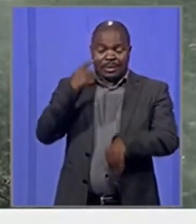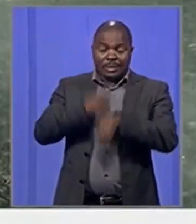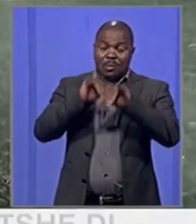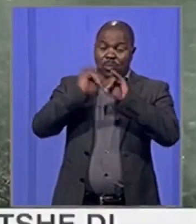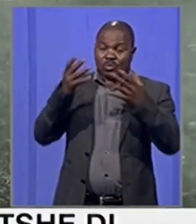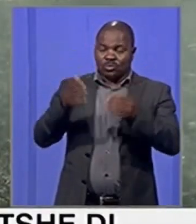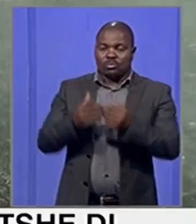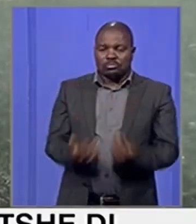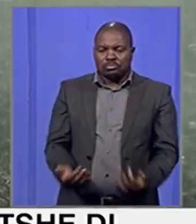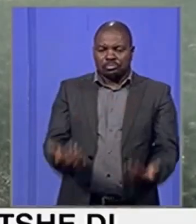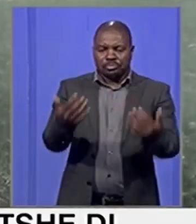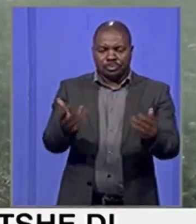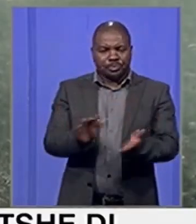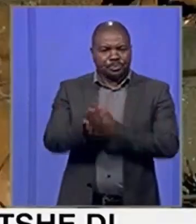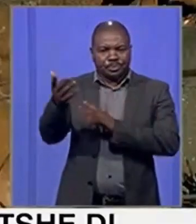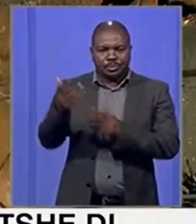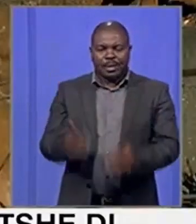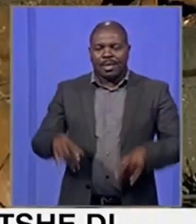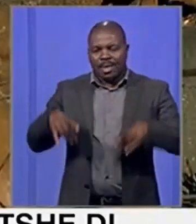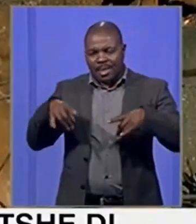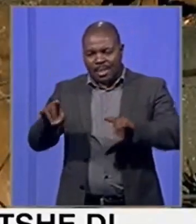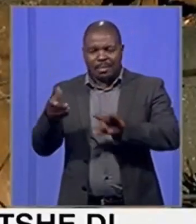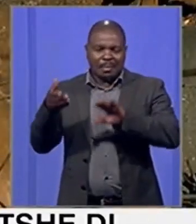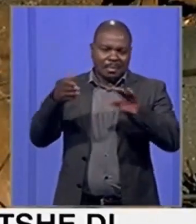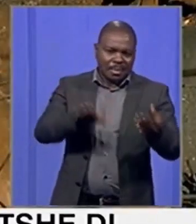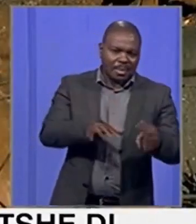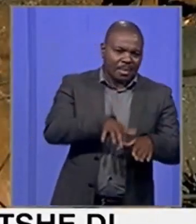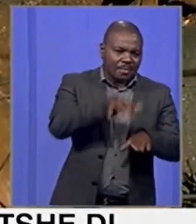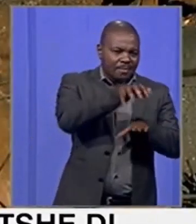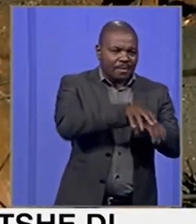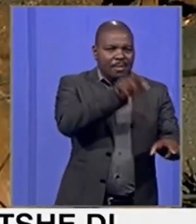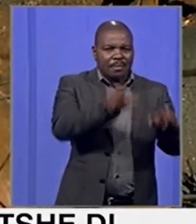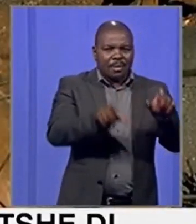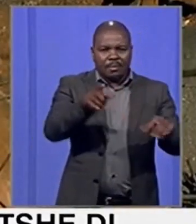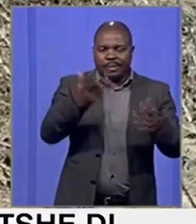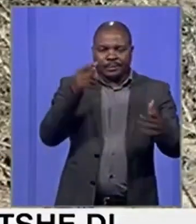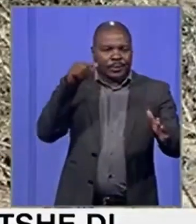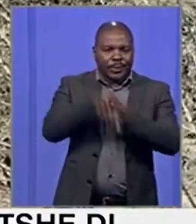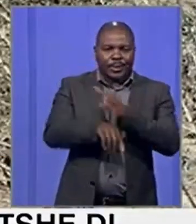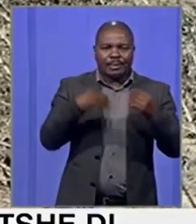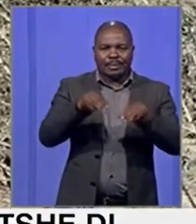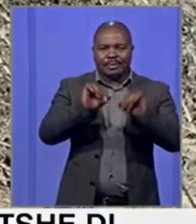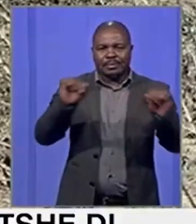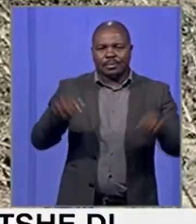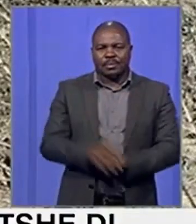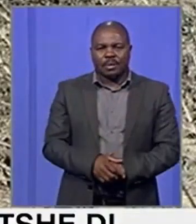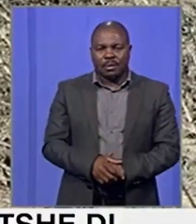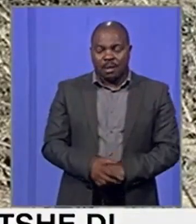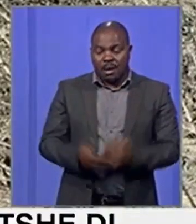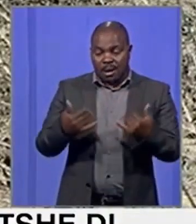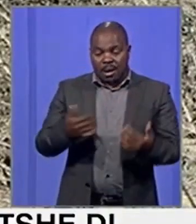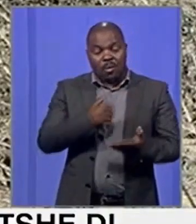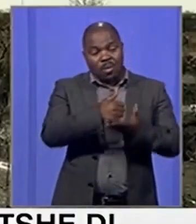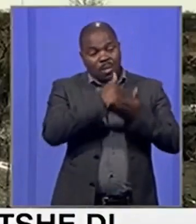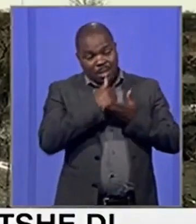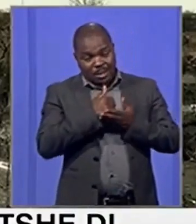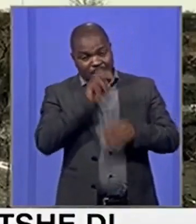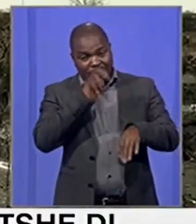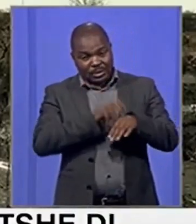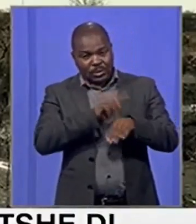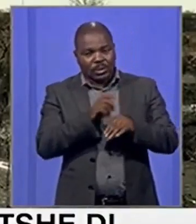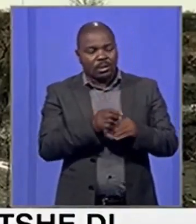a senyeile, diphoofolo di shwele, mme dihwai di lahletswe haholo. The help we need now is